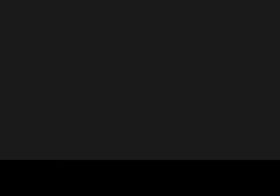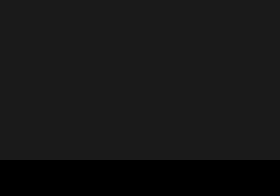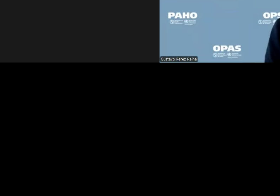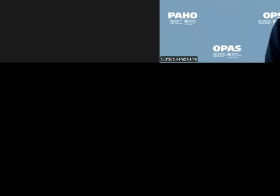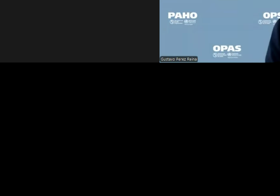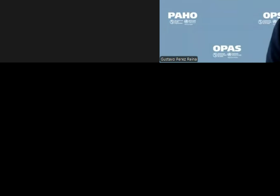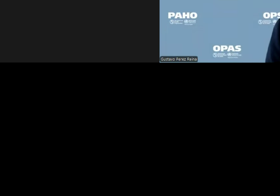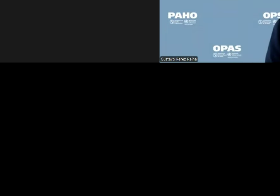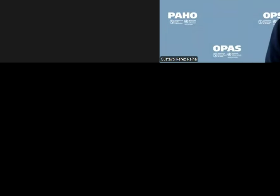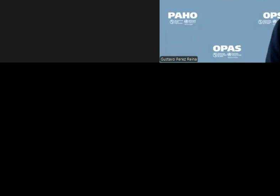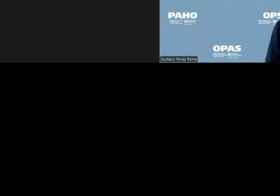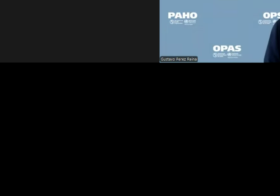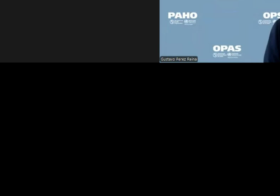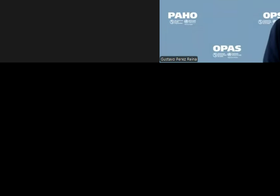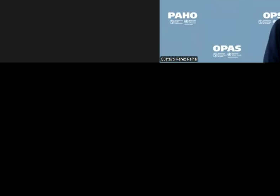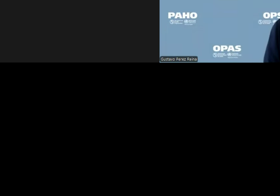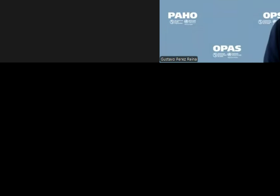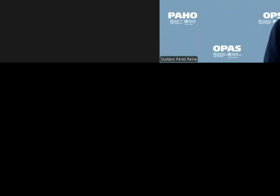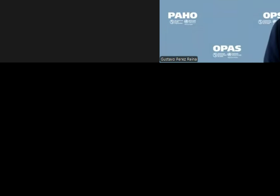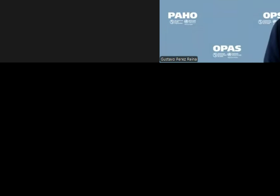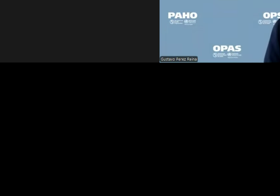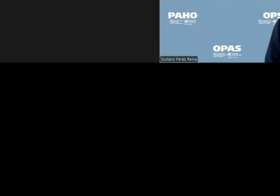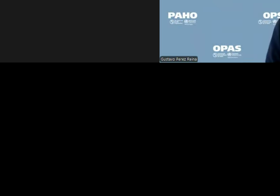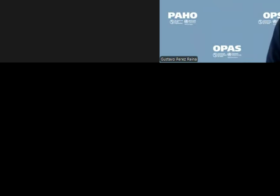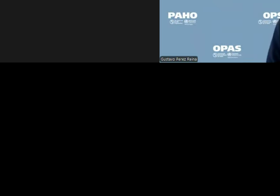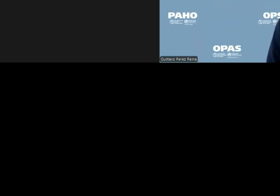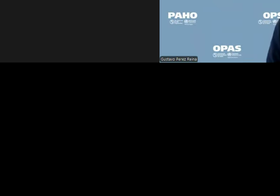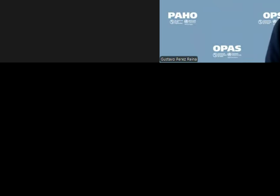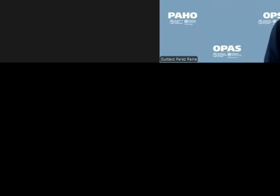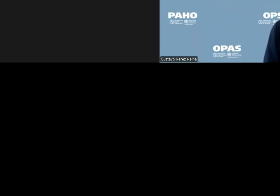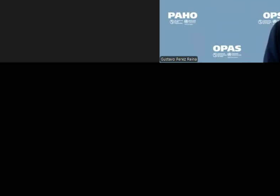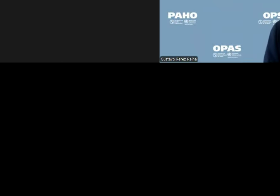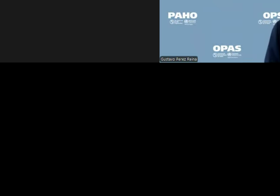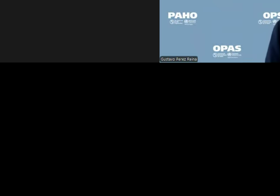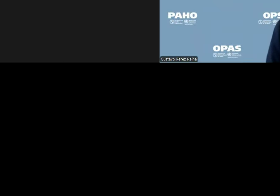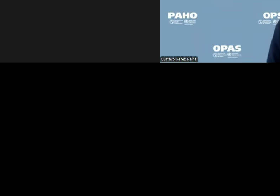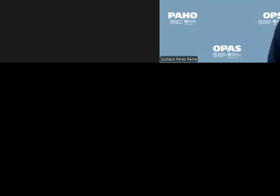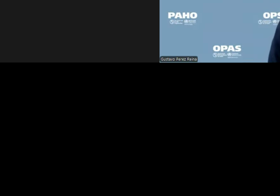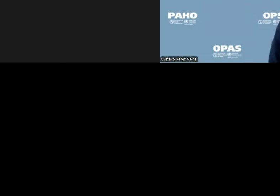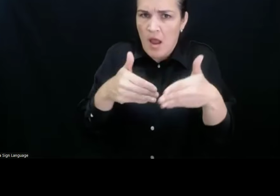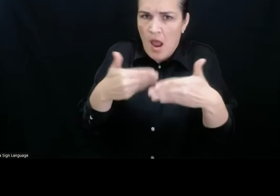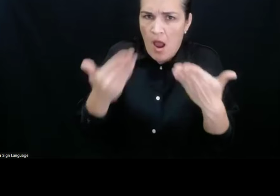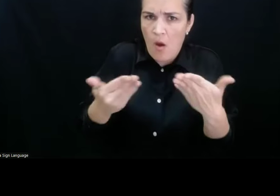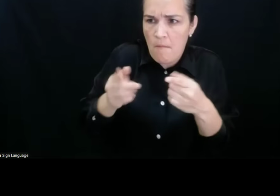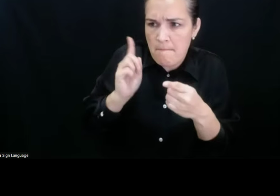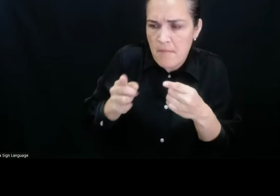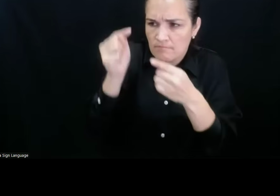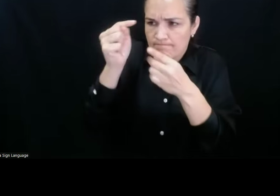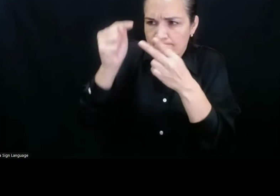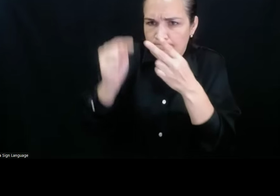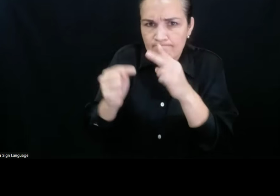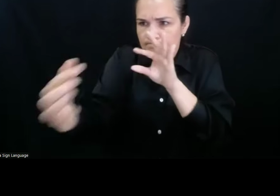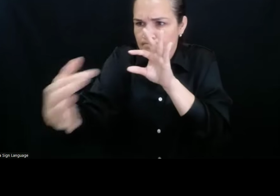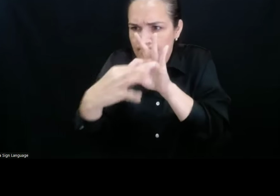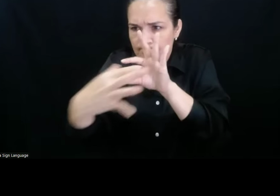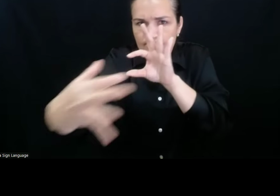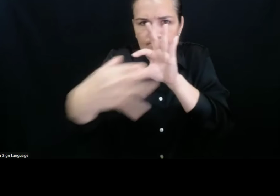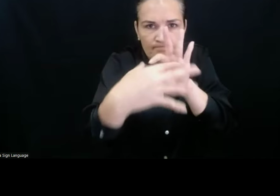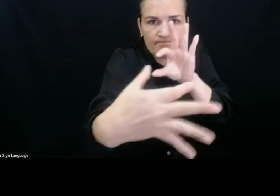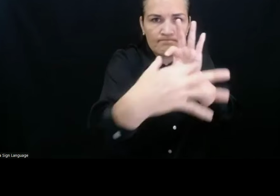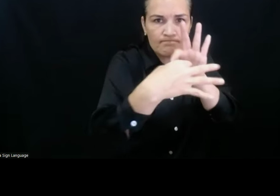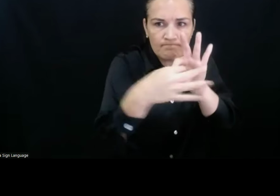los pasos que hay this que implementar action guide. y What are bueno, the steps that realmente need que to se be necesita que implemented? todos los And actores also what contribuyan de is una manera u